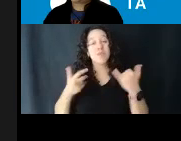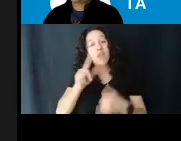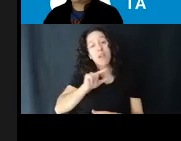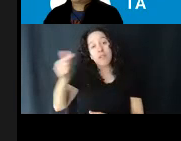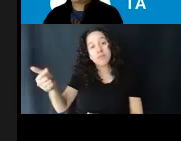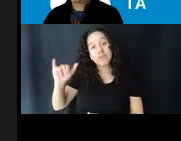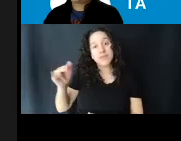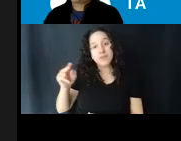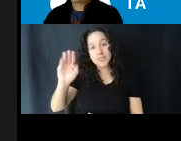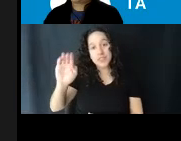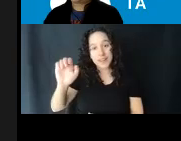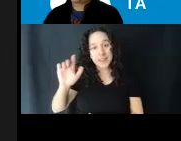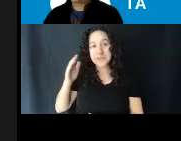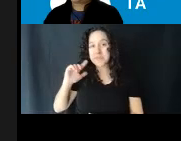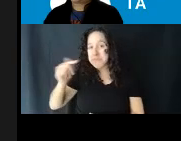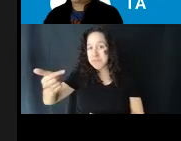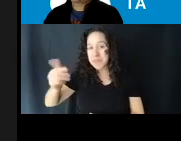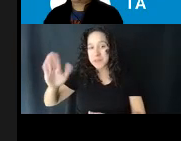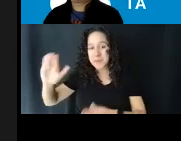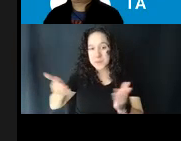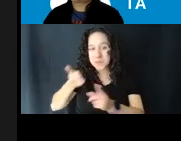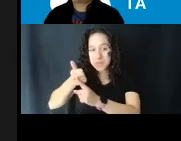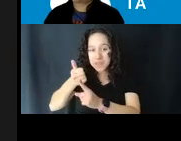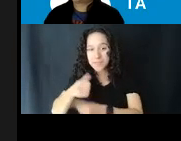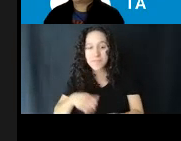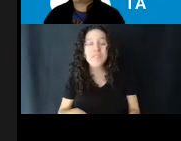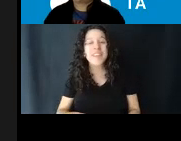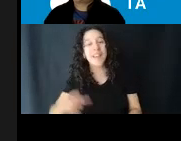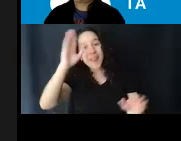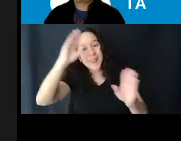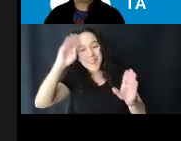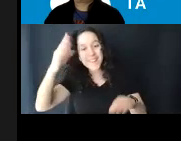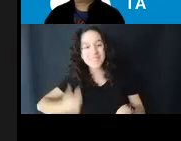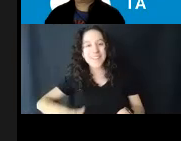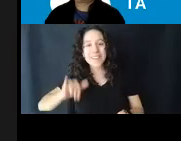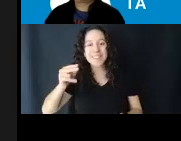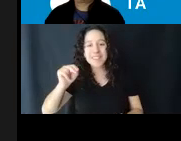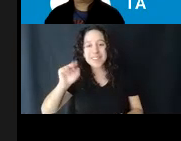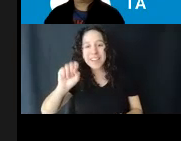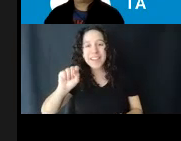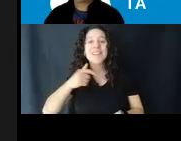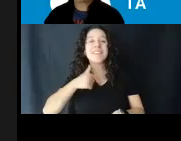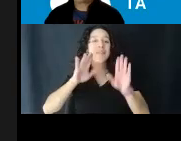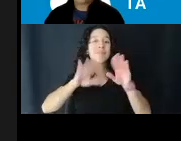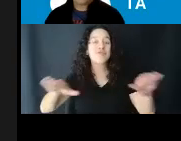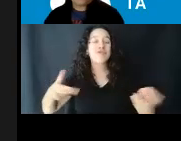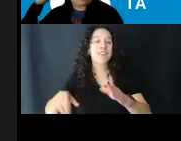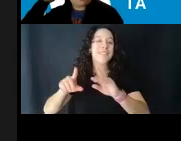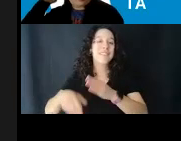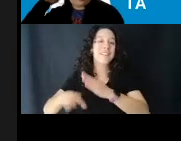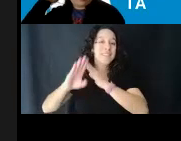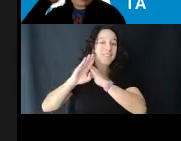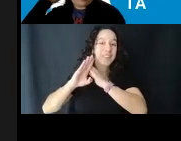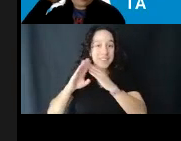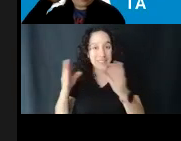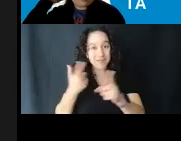to Janice to introduce herself. Hi, everyone. I'm Janice Canalen. I'm with Children's Defense Fund, California. I'm really happy